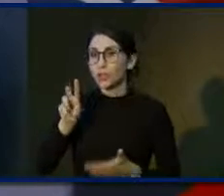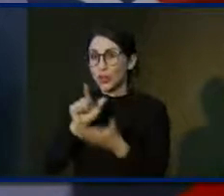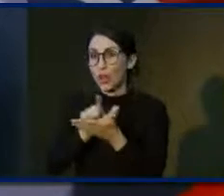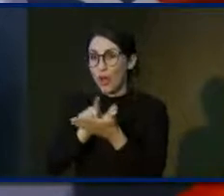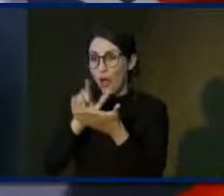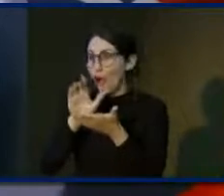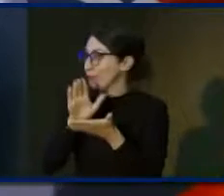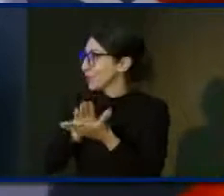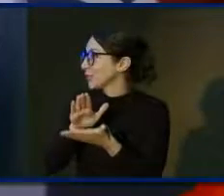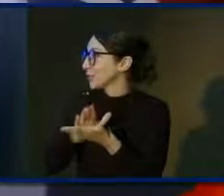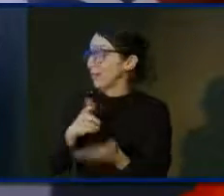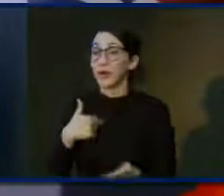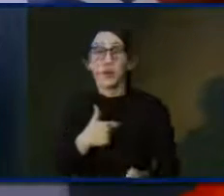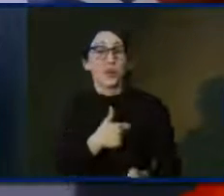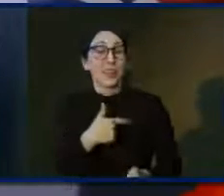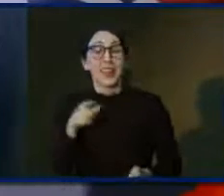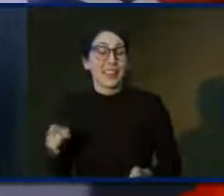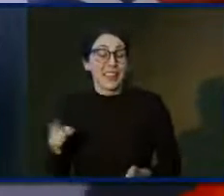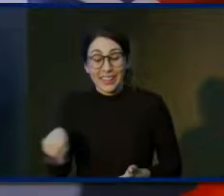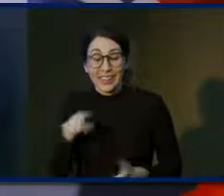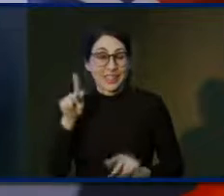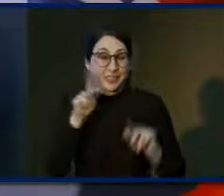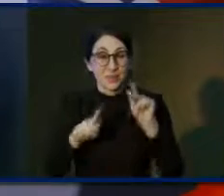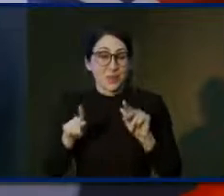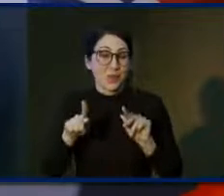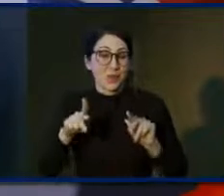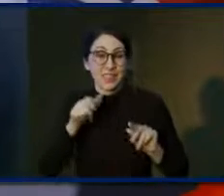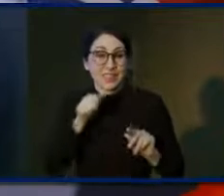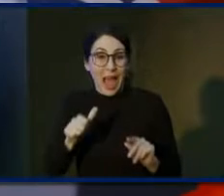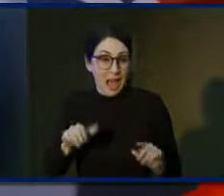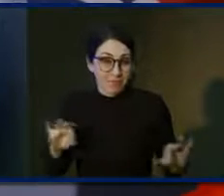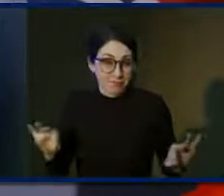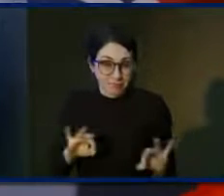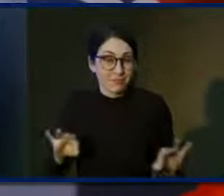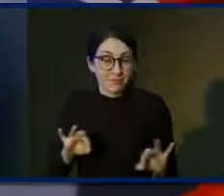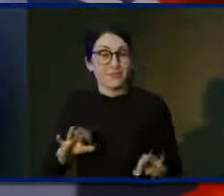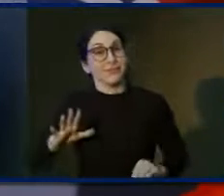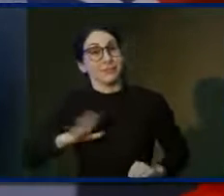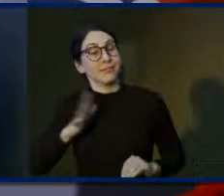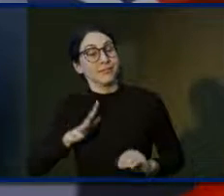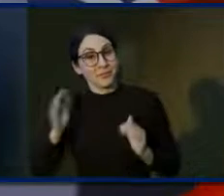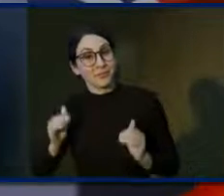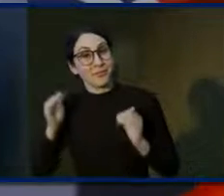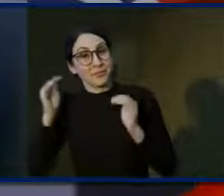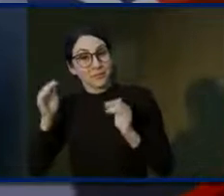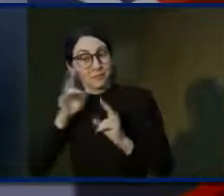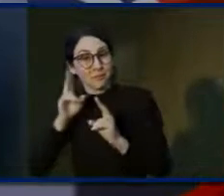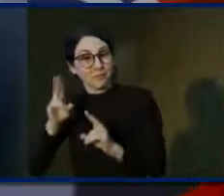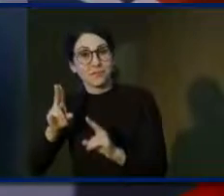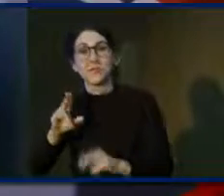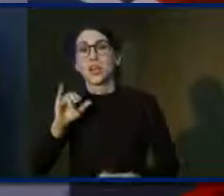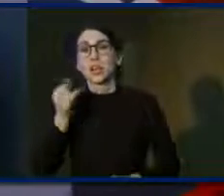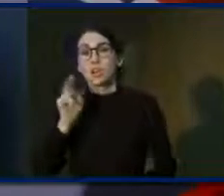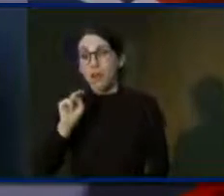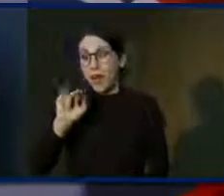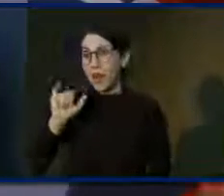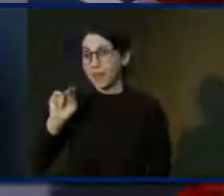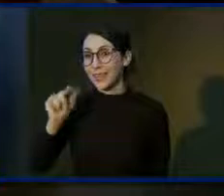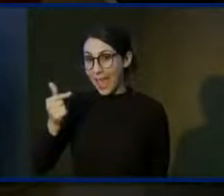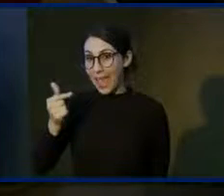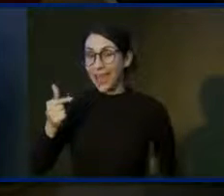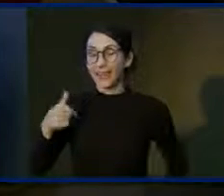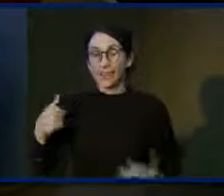light people up here, y'all. And where he served on the George Washington Law Review and Mute Court. Once again, John Ling, welcome. Very